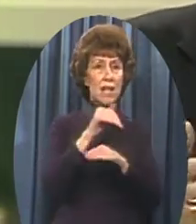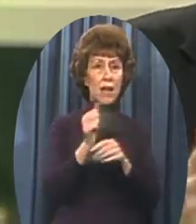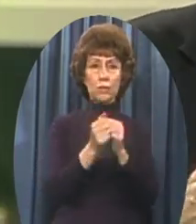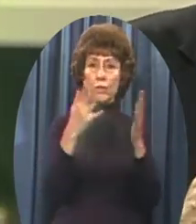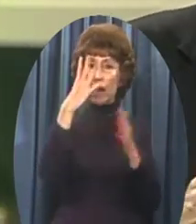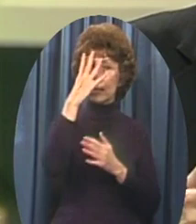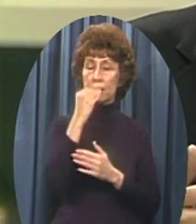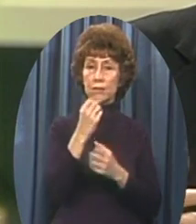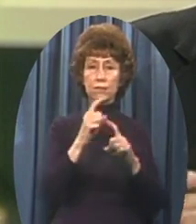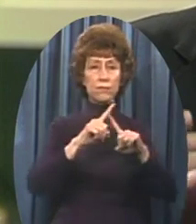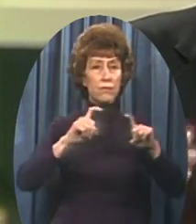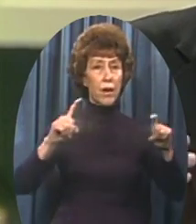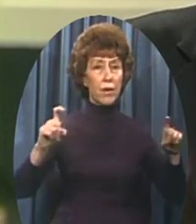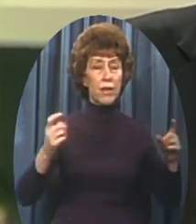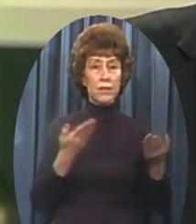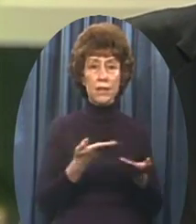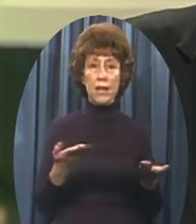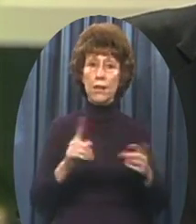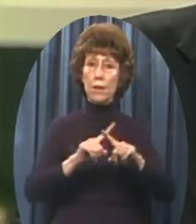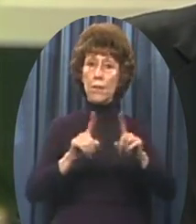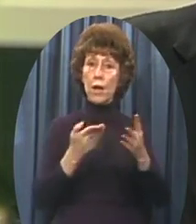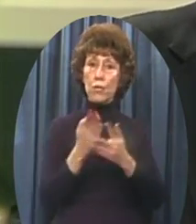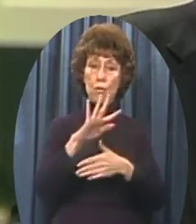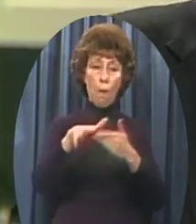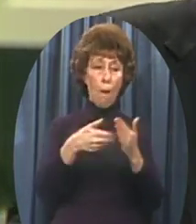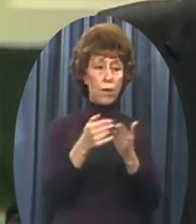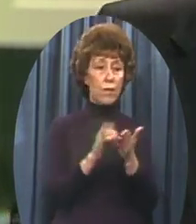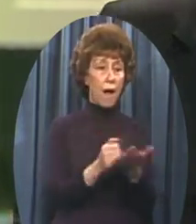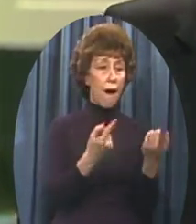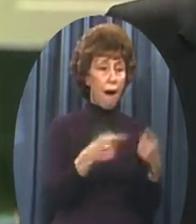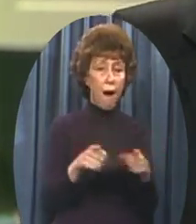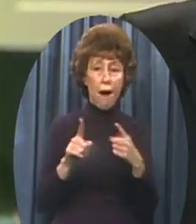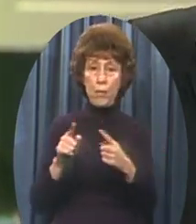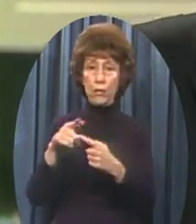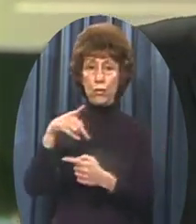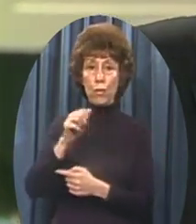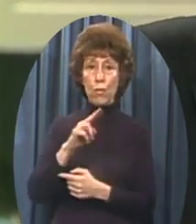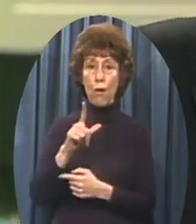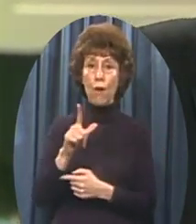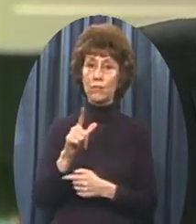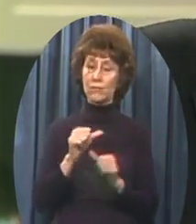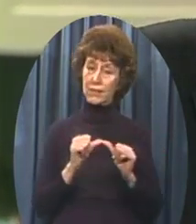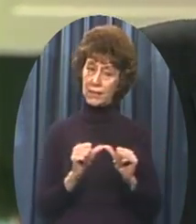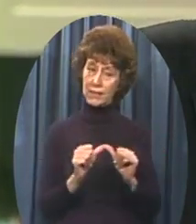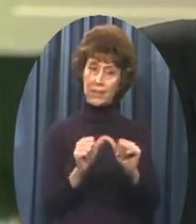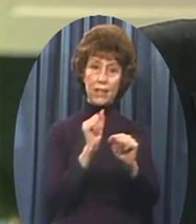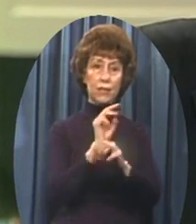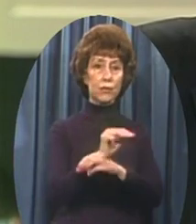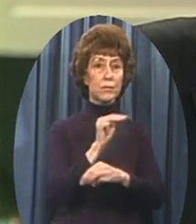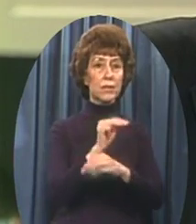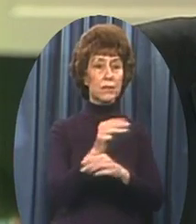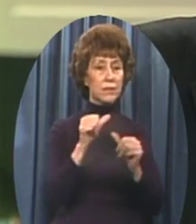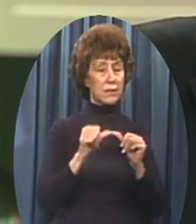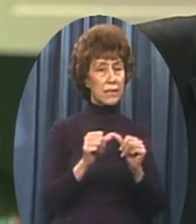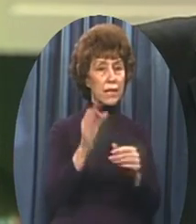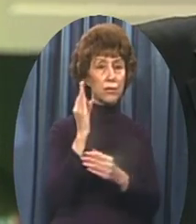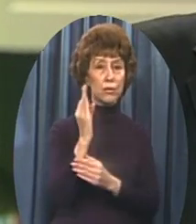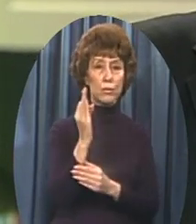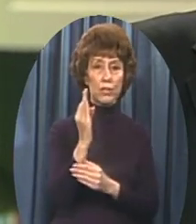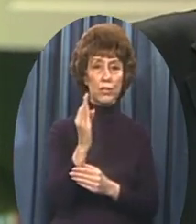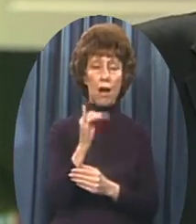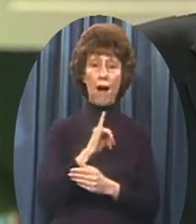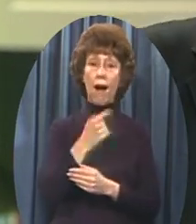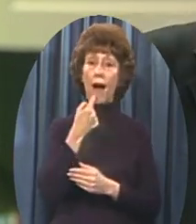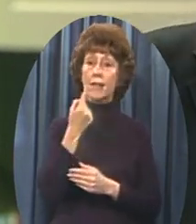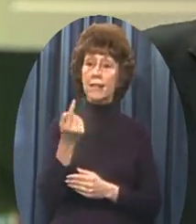And through all of that, he carried on his ministry. I'm telling pastors everywhere whom God is